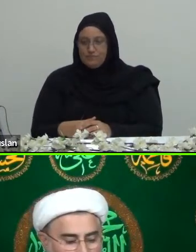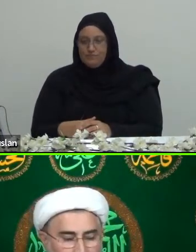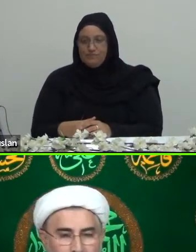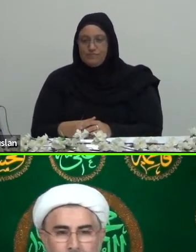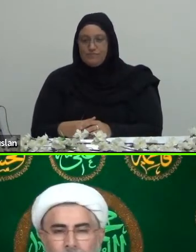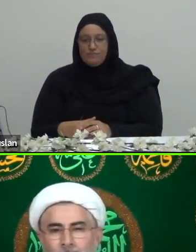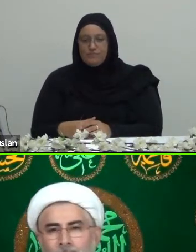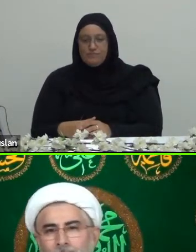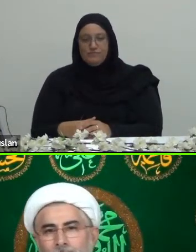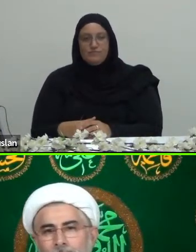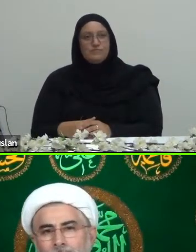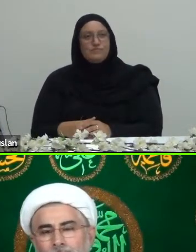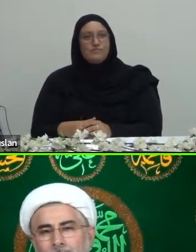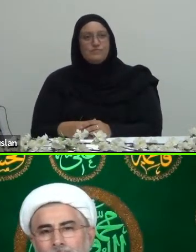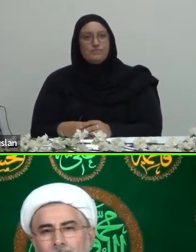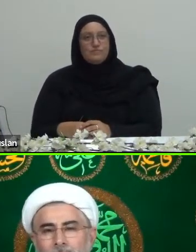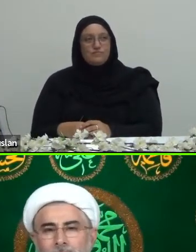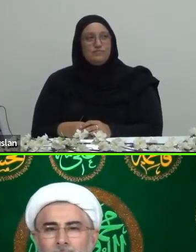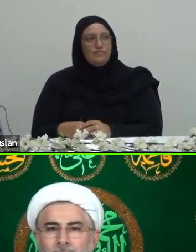it.